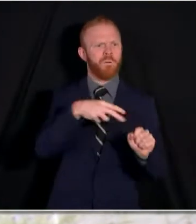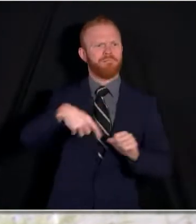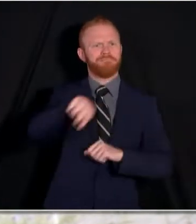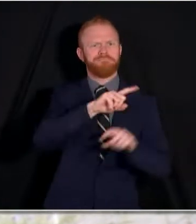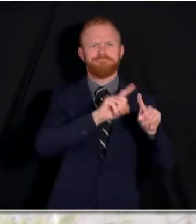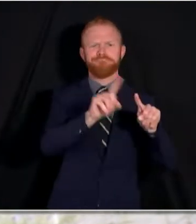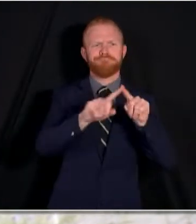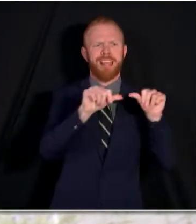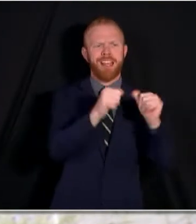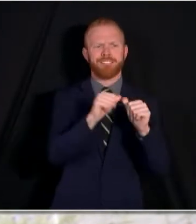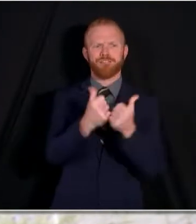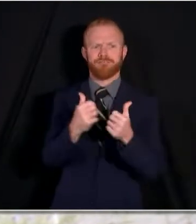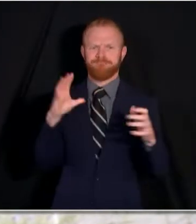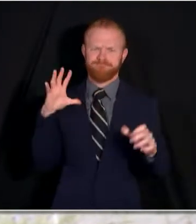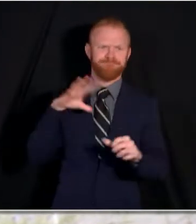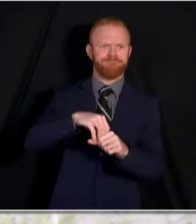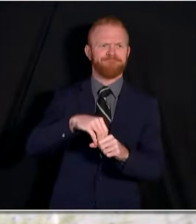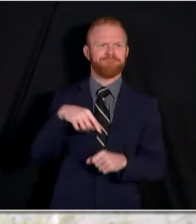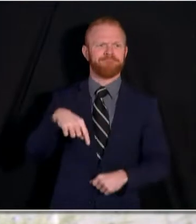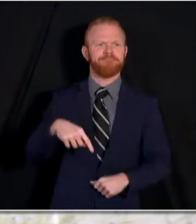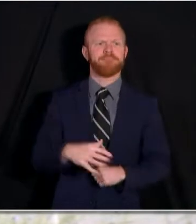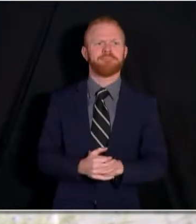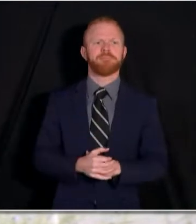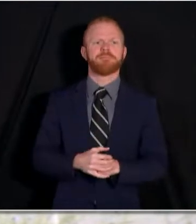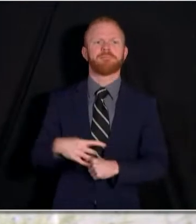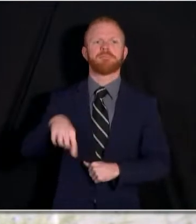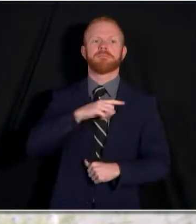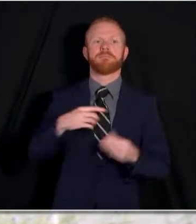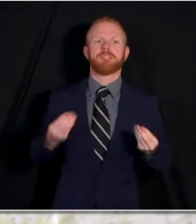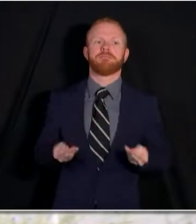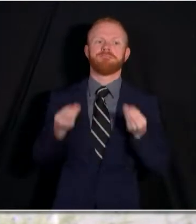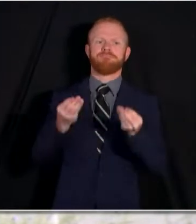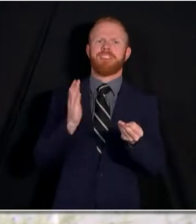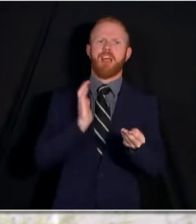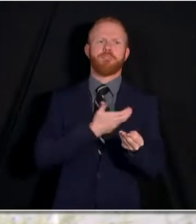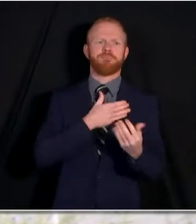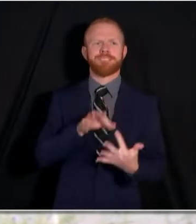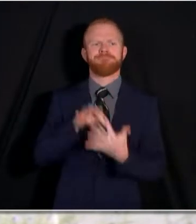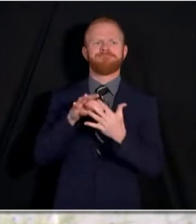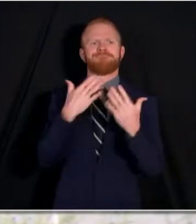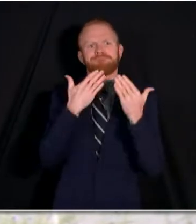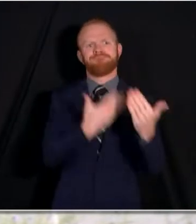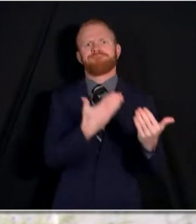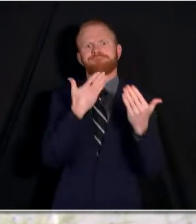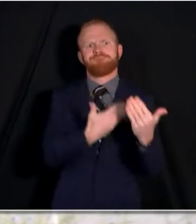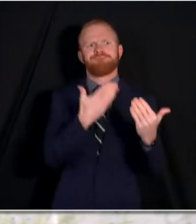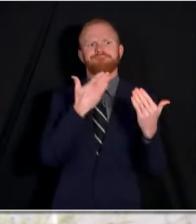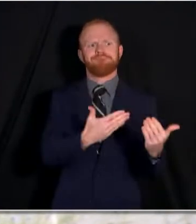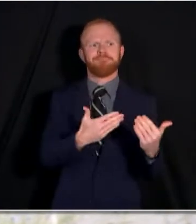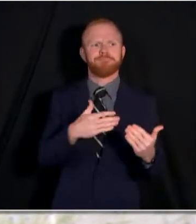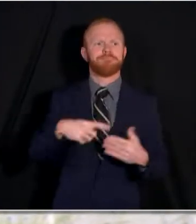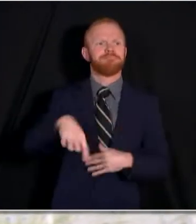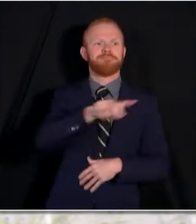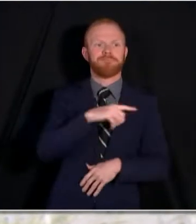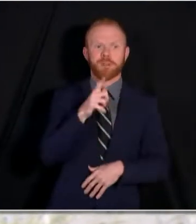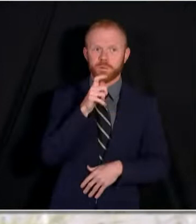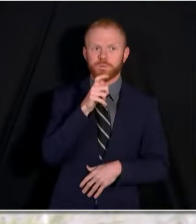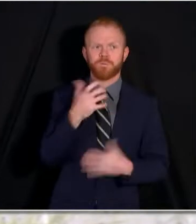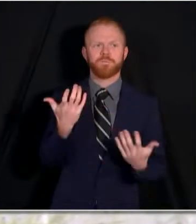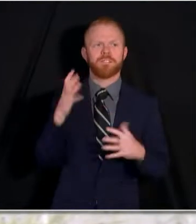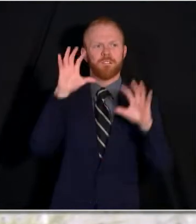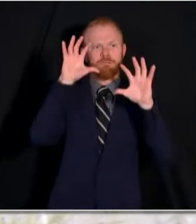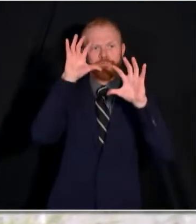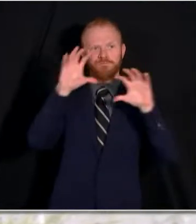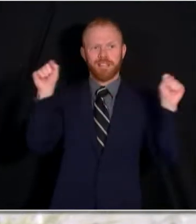here, and we extend our special gratitude to the Biden administration